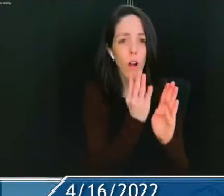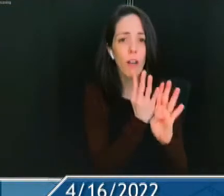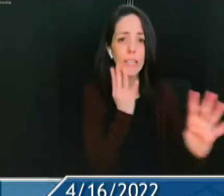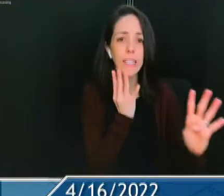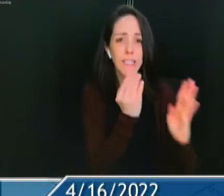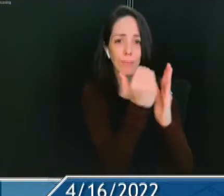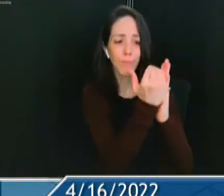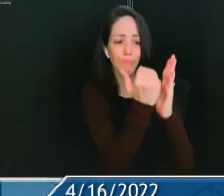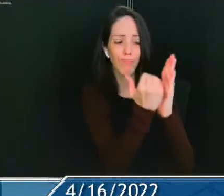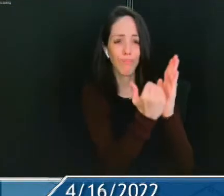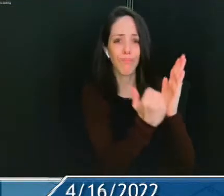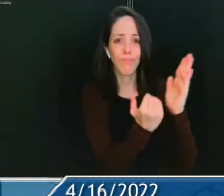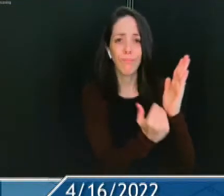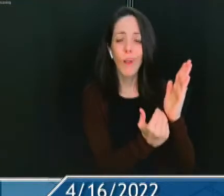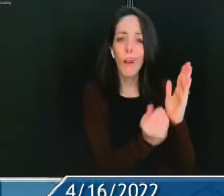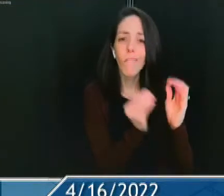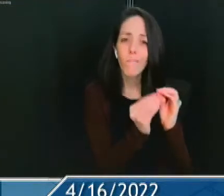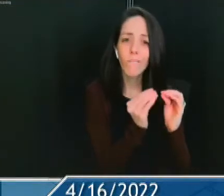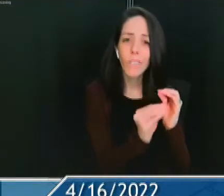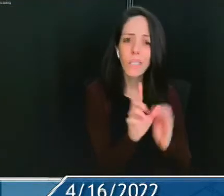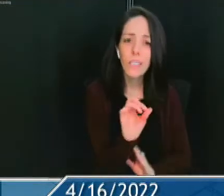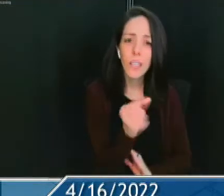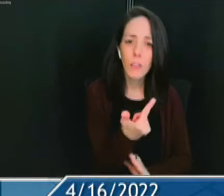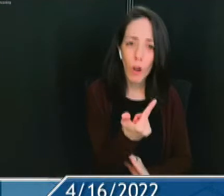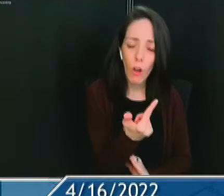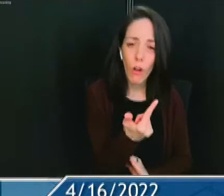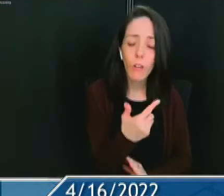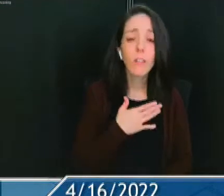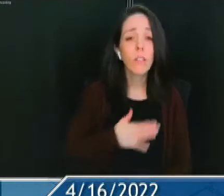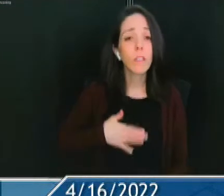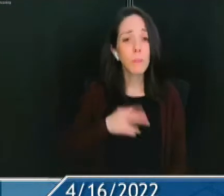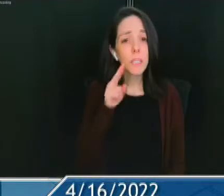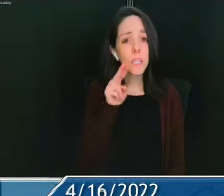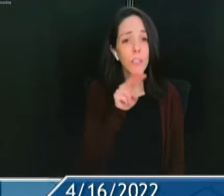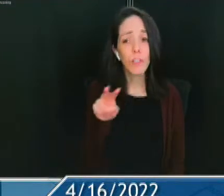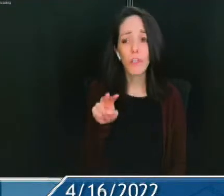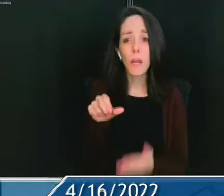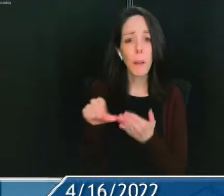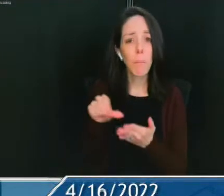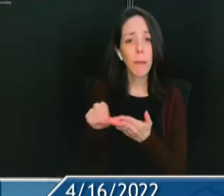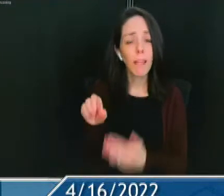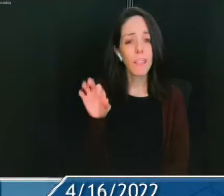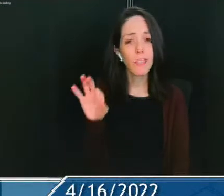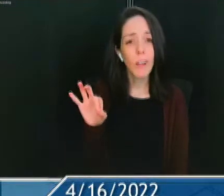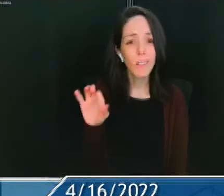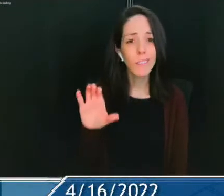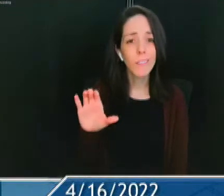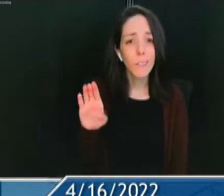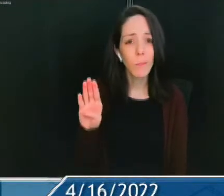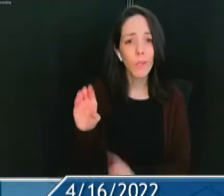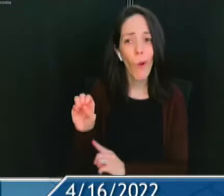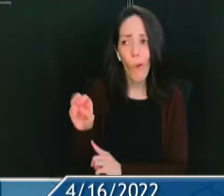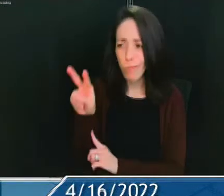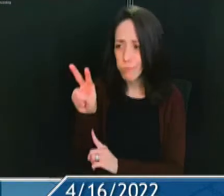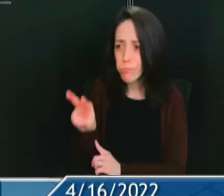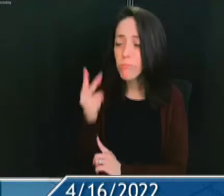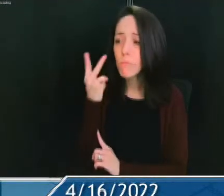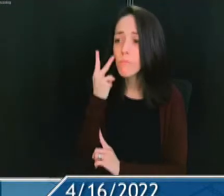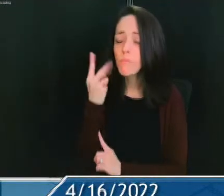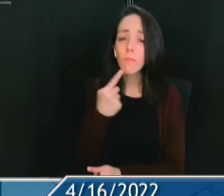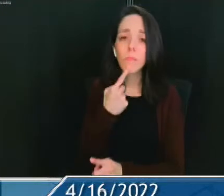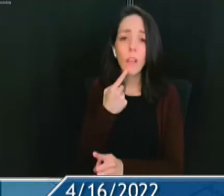the proposed budget note on page 9 of the CBO look back link that would permit the Bureau to